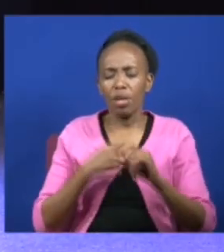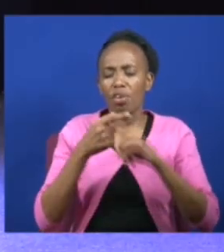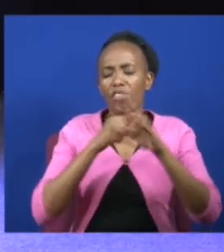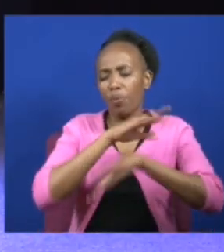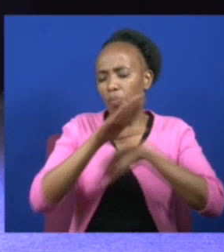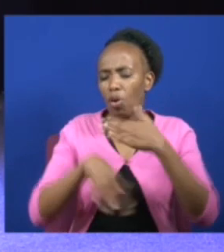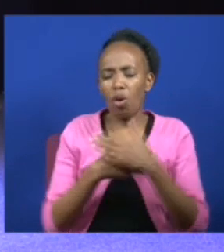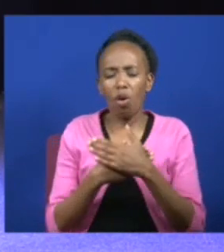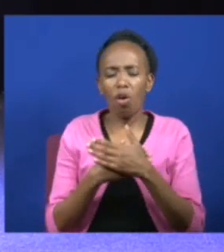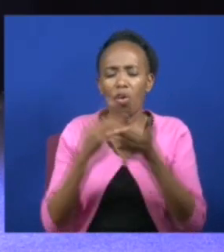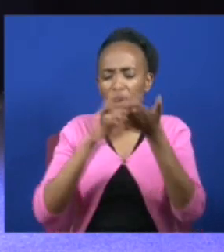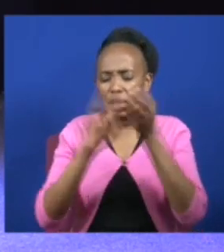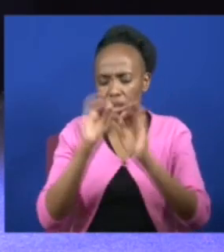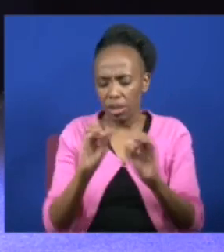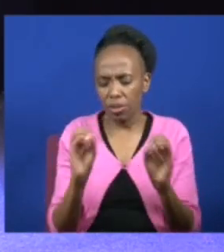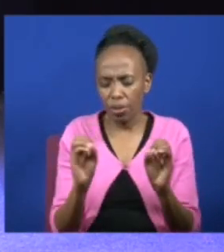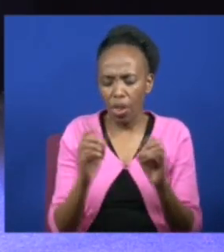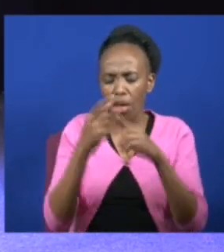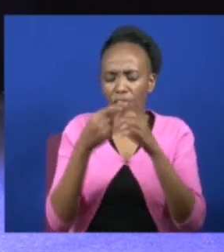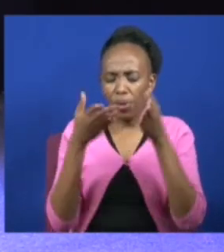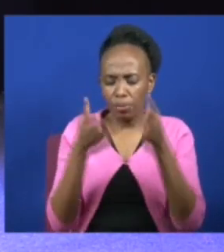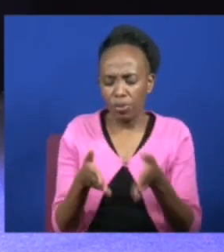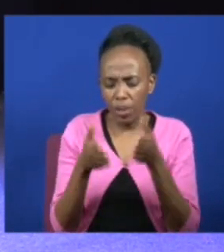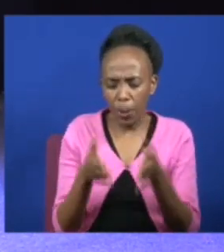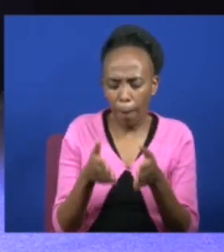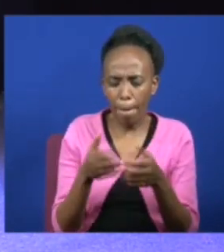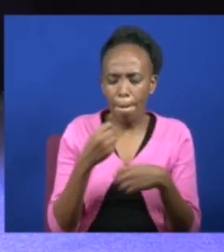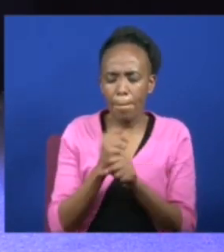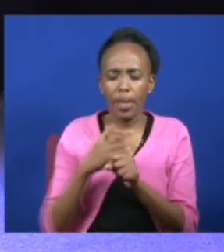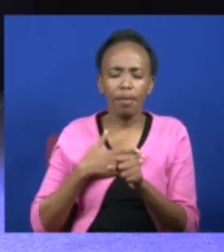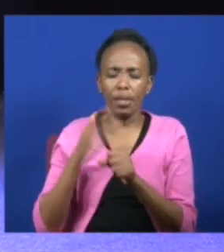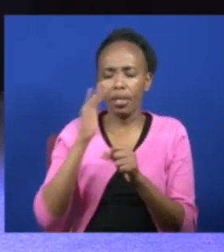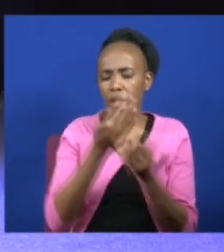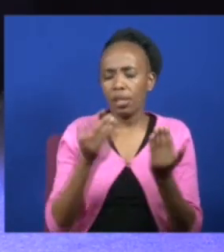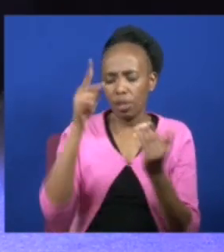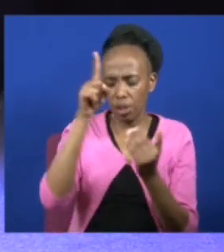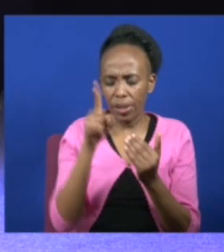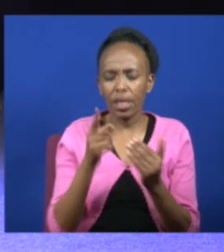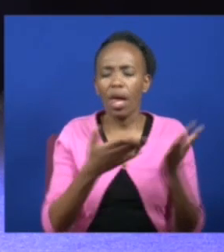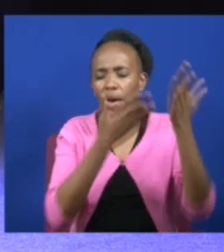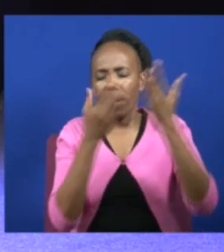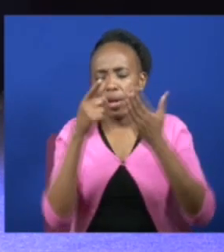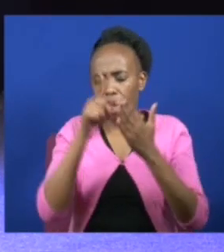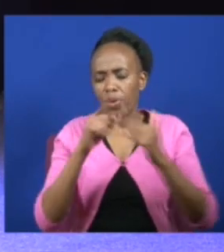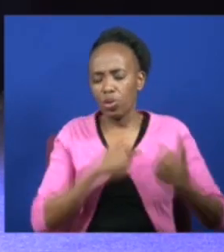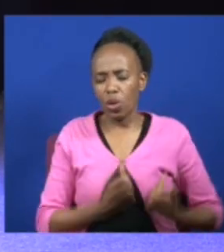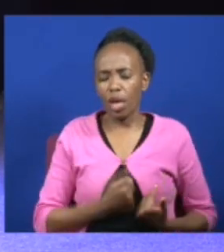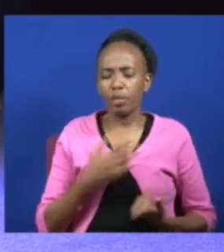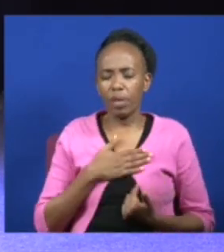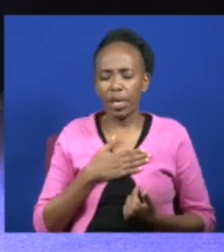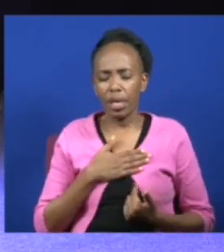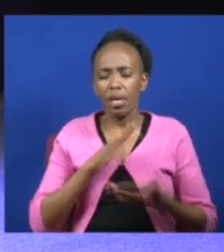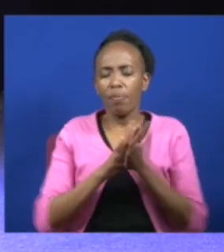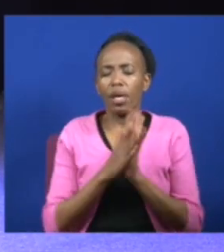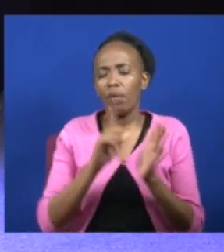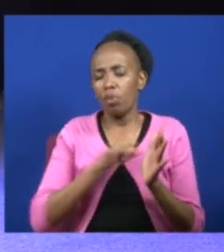from all my unrighteousness. From today, make me your child. I welcome you into my heart.